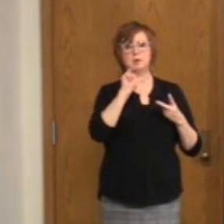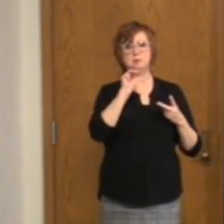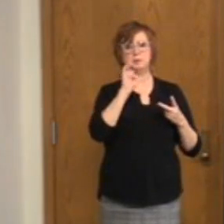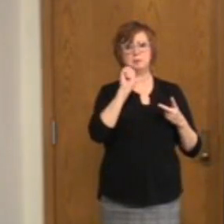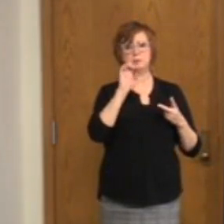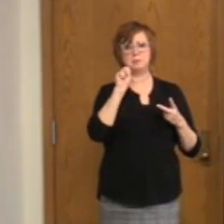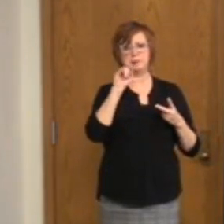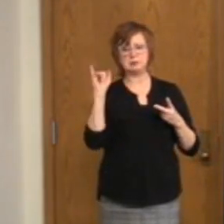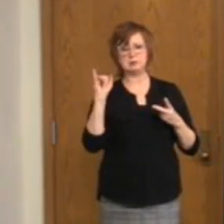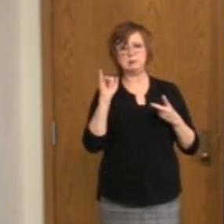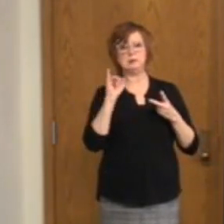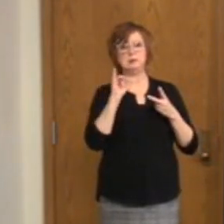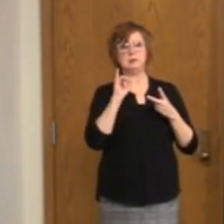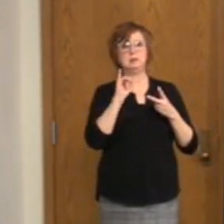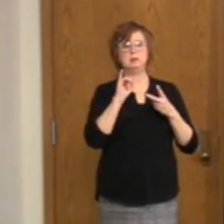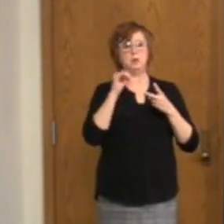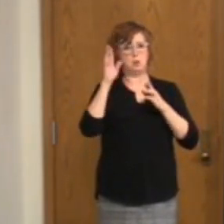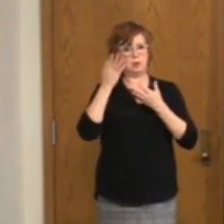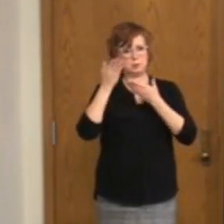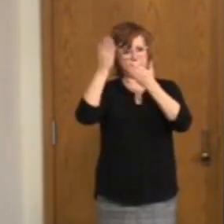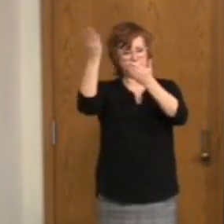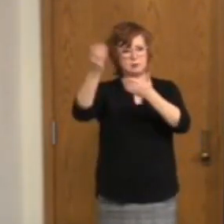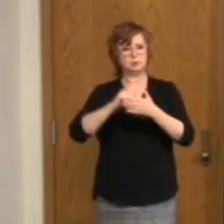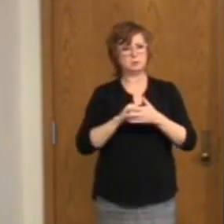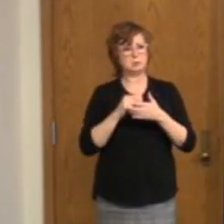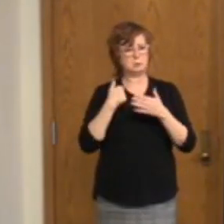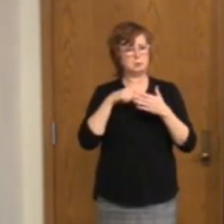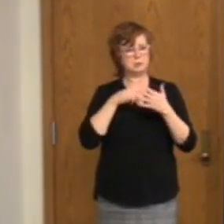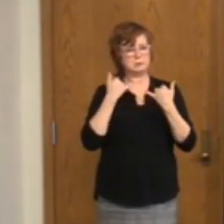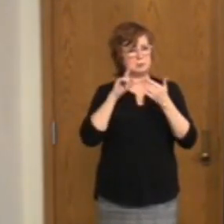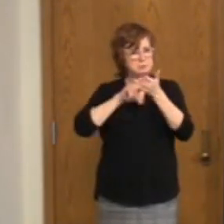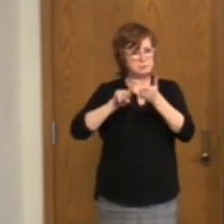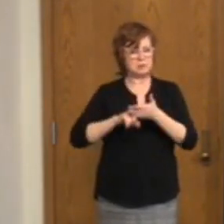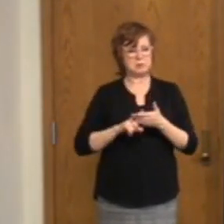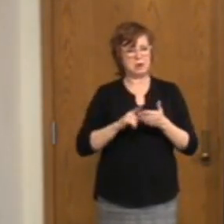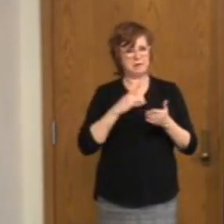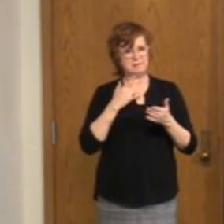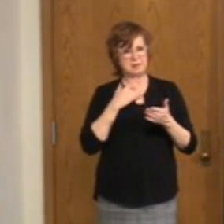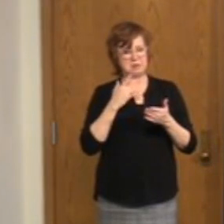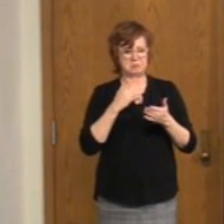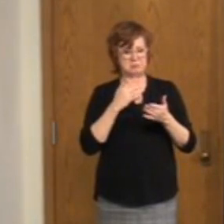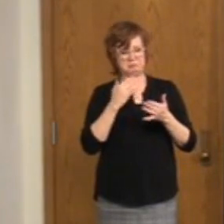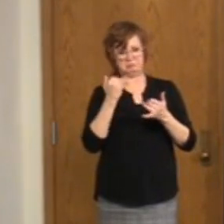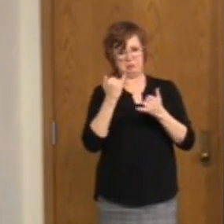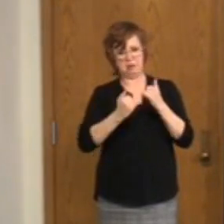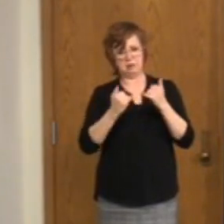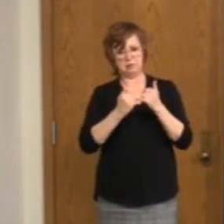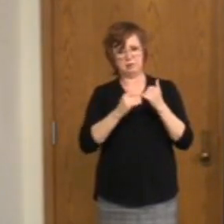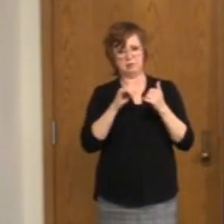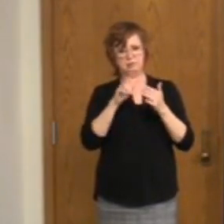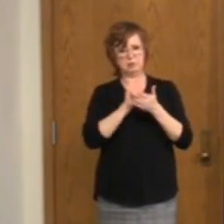recommendations on this, and we'll be able to make a decision likely by the end of this week on that.